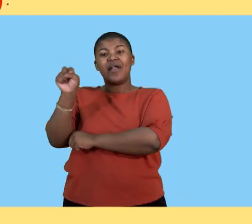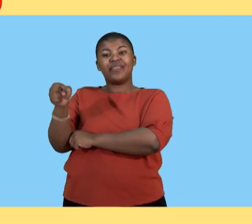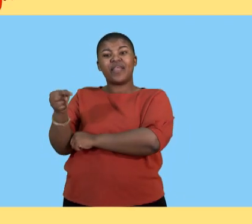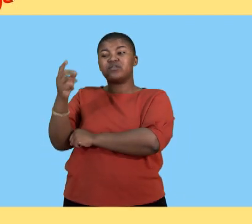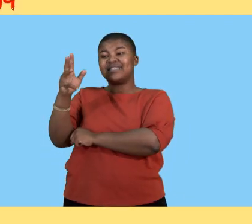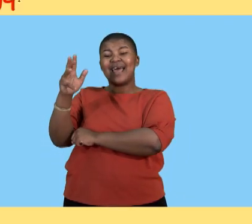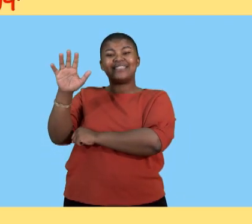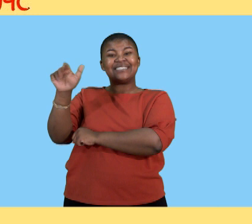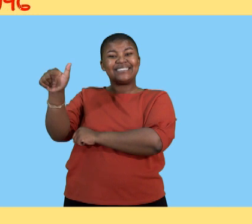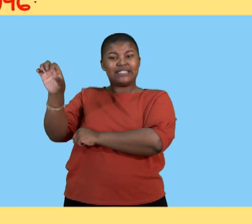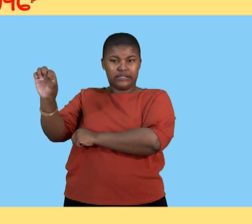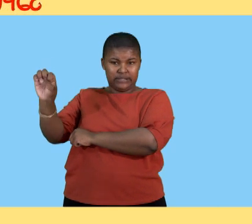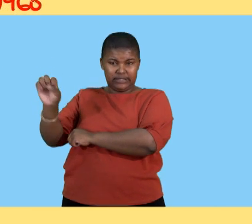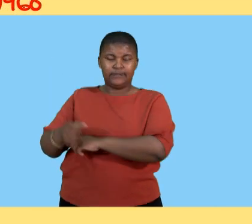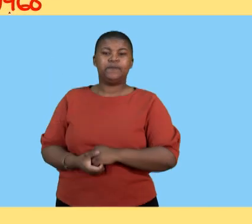by